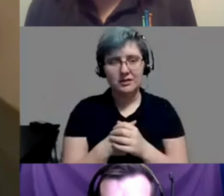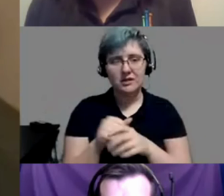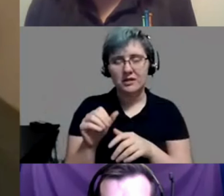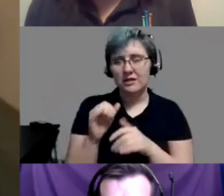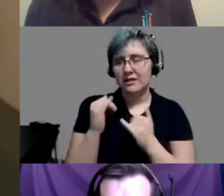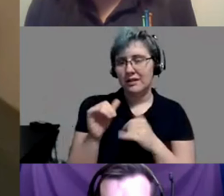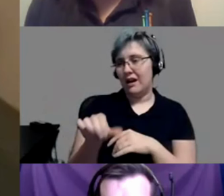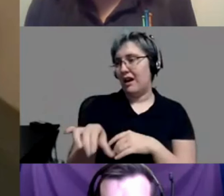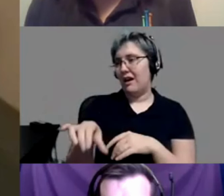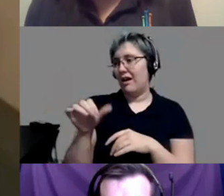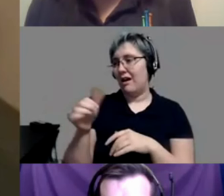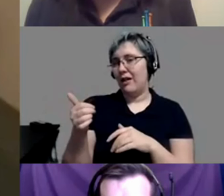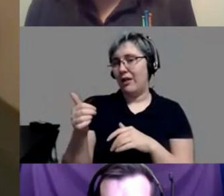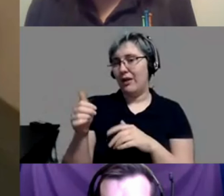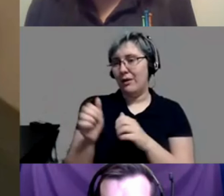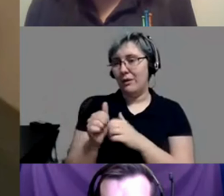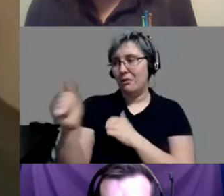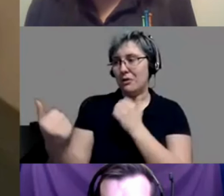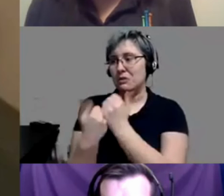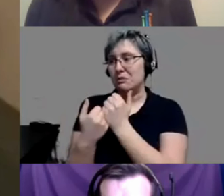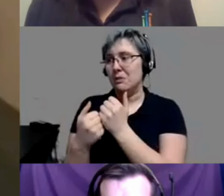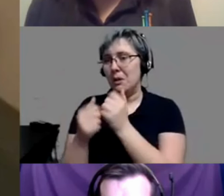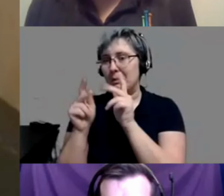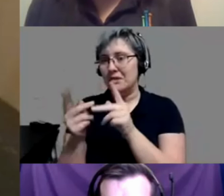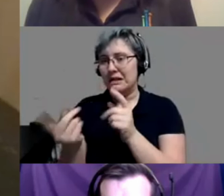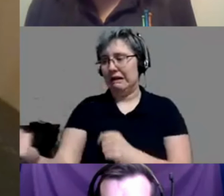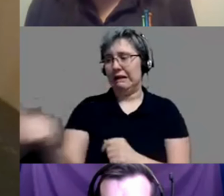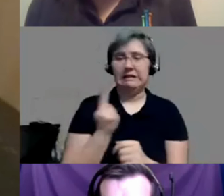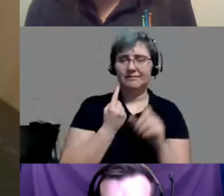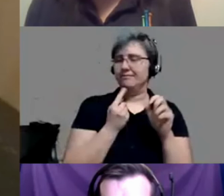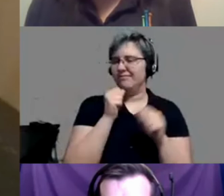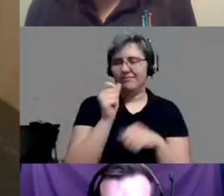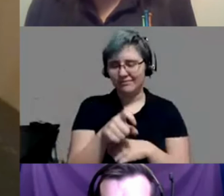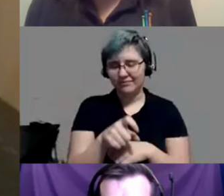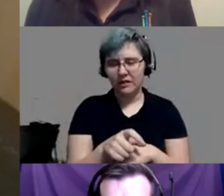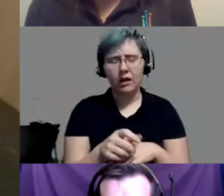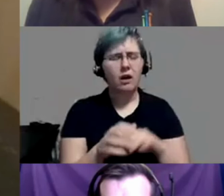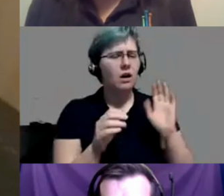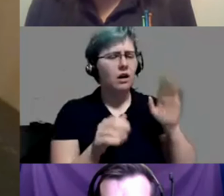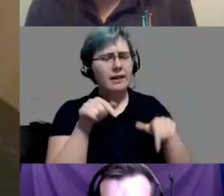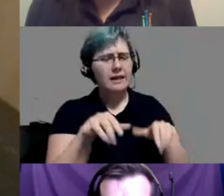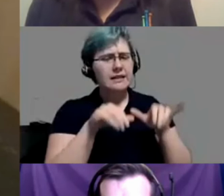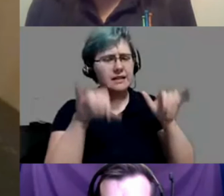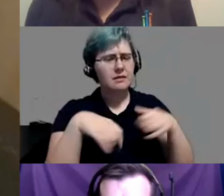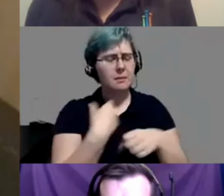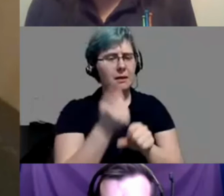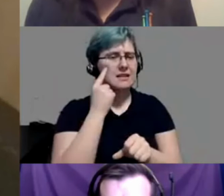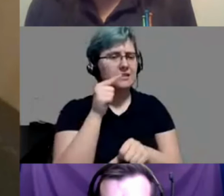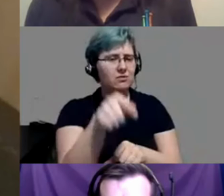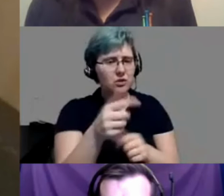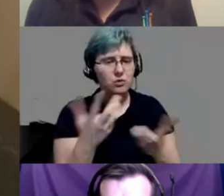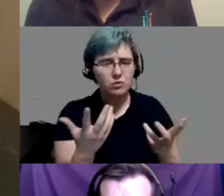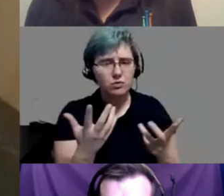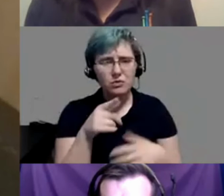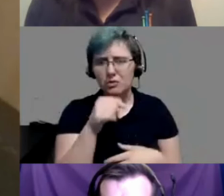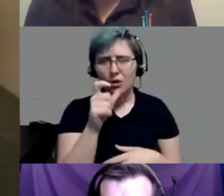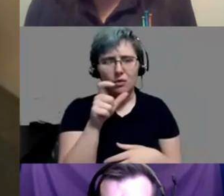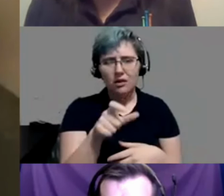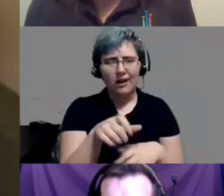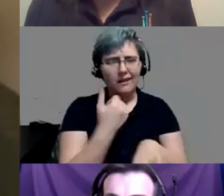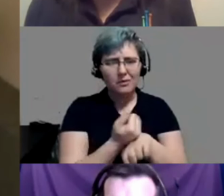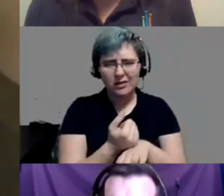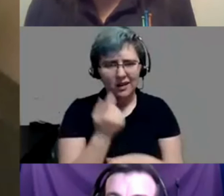to come. Yeah. Well, this sounds like a system that makes way more sense for you anyway. I mean, you don't need those things to be locked. Nah. It's not like you're going to